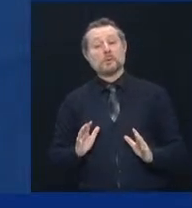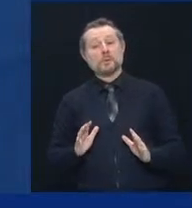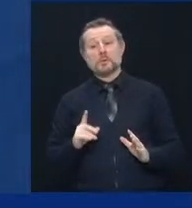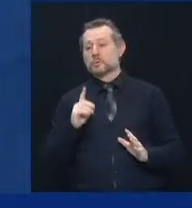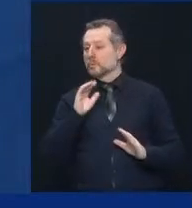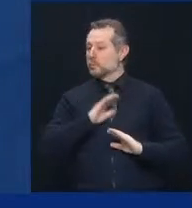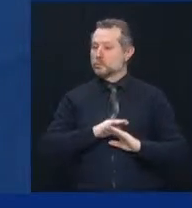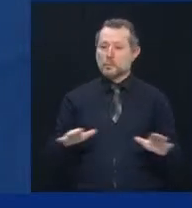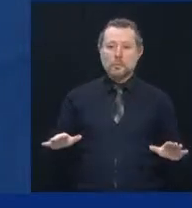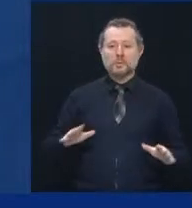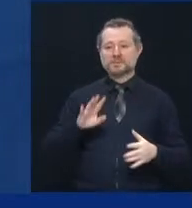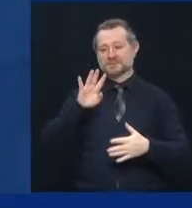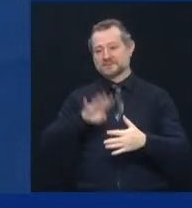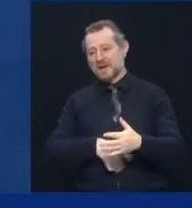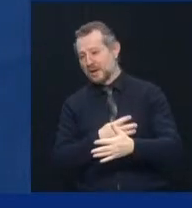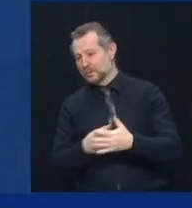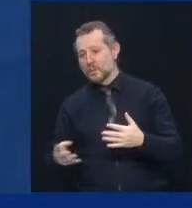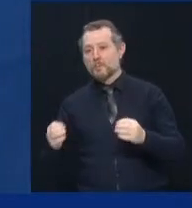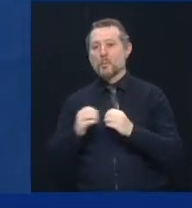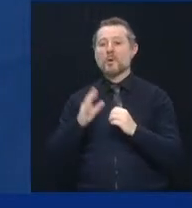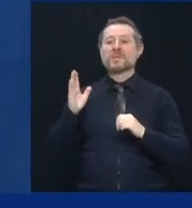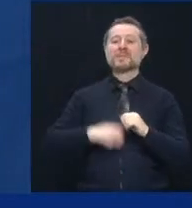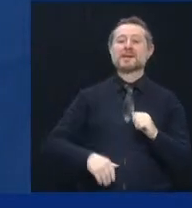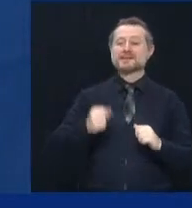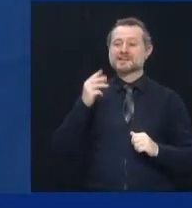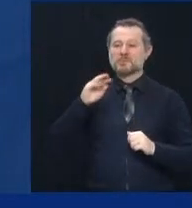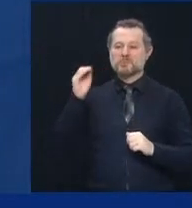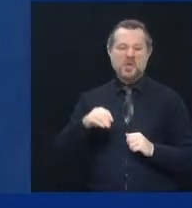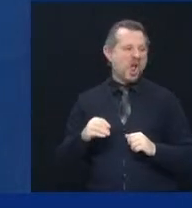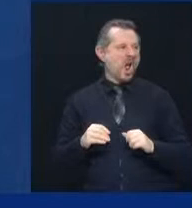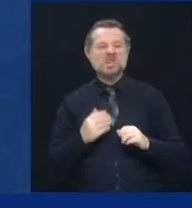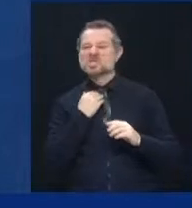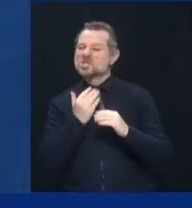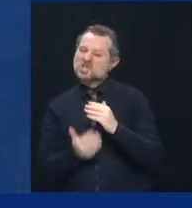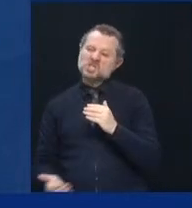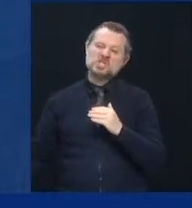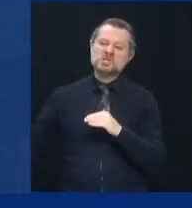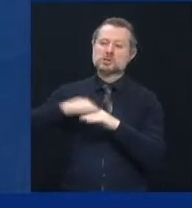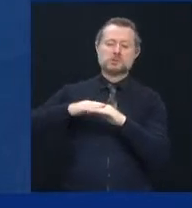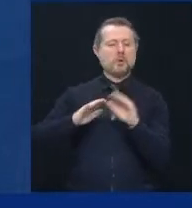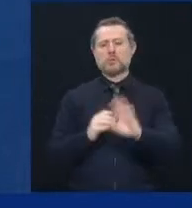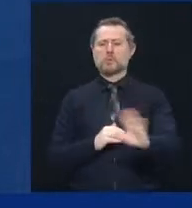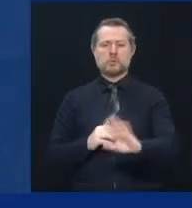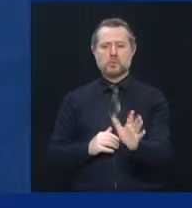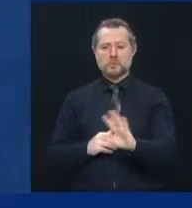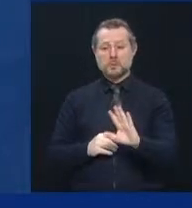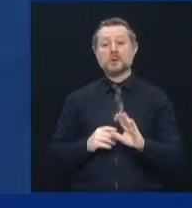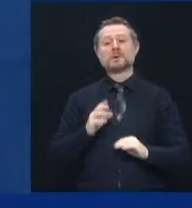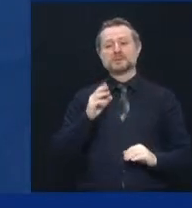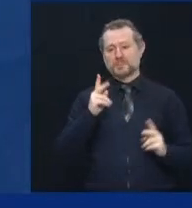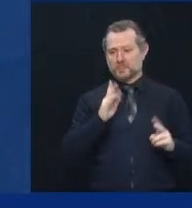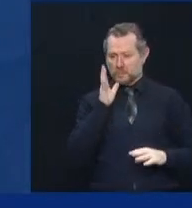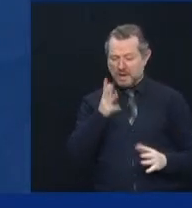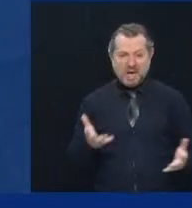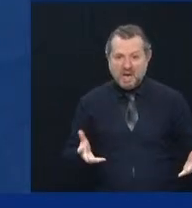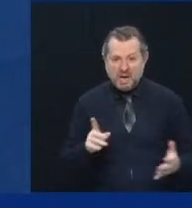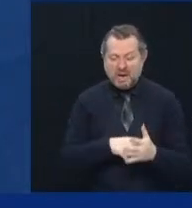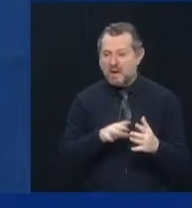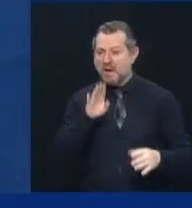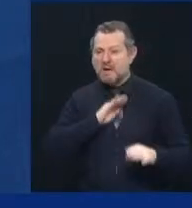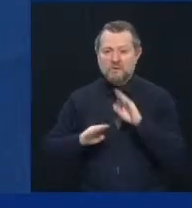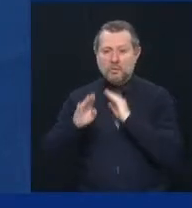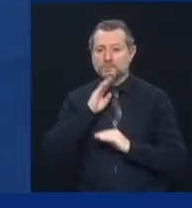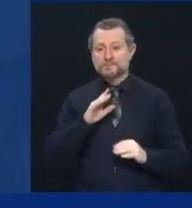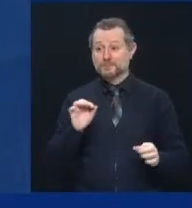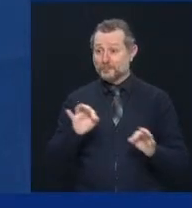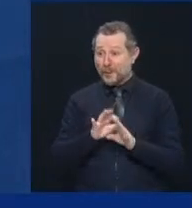the 16% increase, because the only thing that can aggravate people more than not being able to get an appointment is